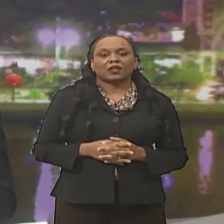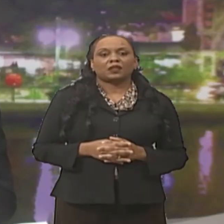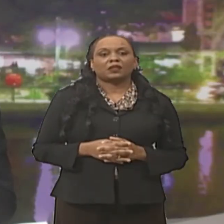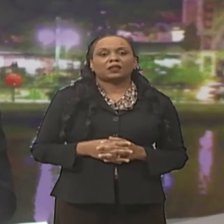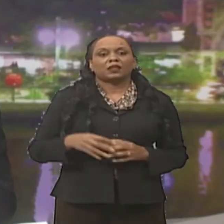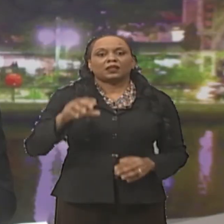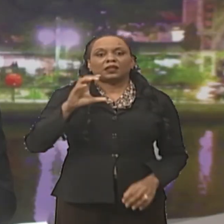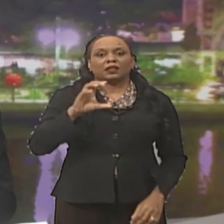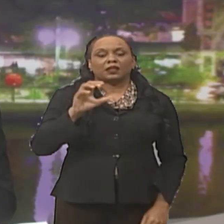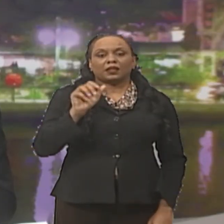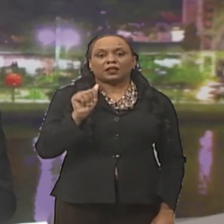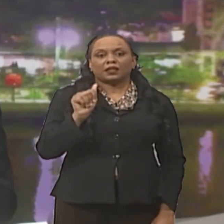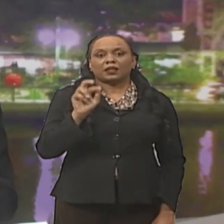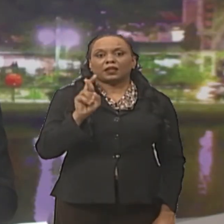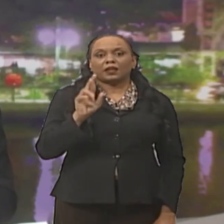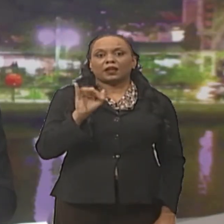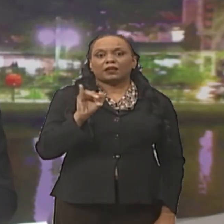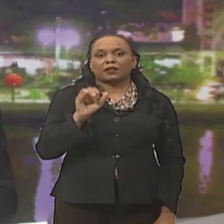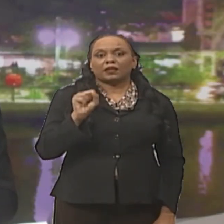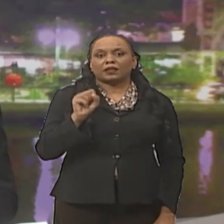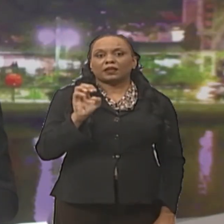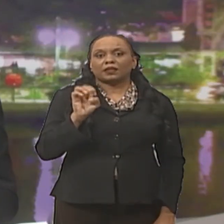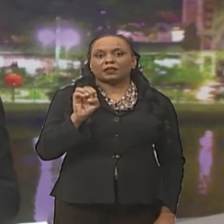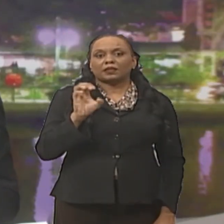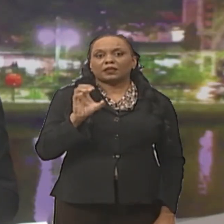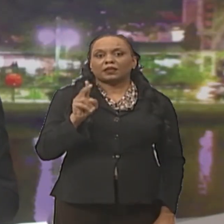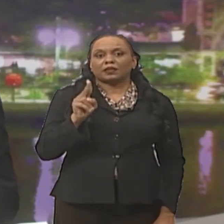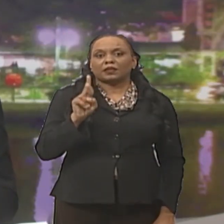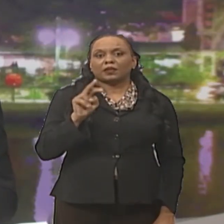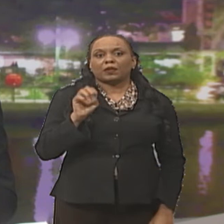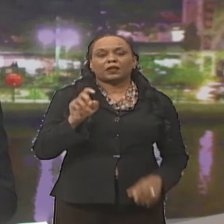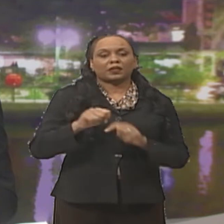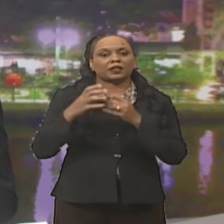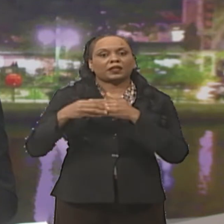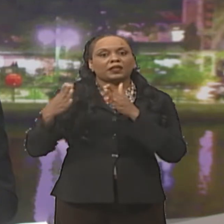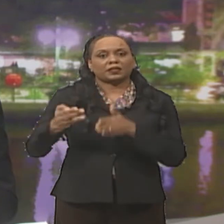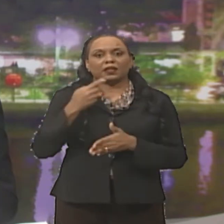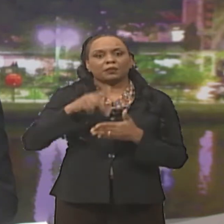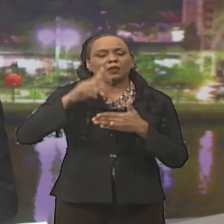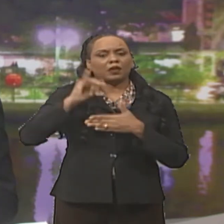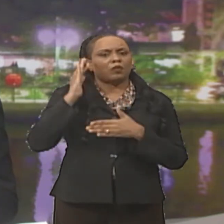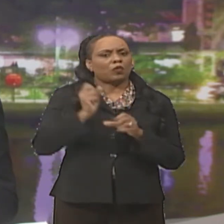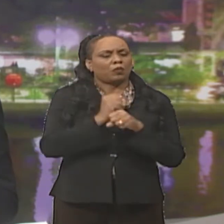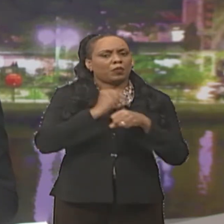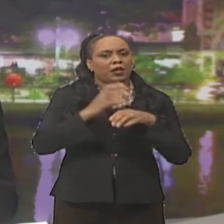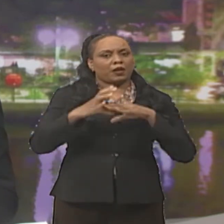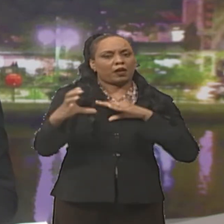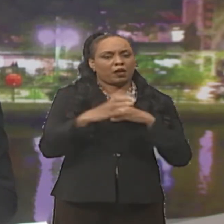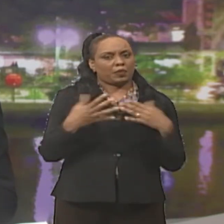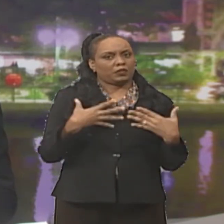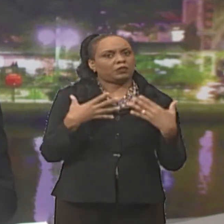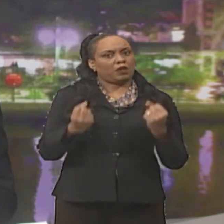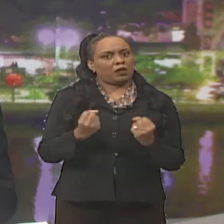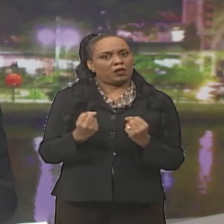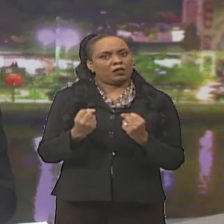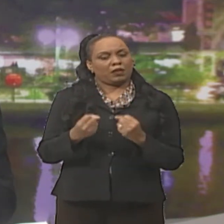Meanwhile, Carry Secure team leader Paolo Del Mistro expects the project will strengthen the region's response to